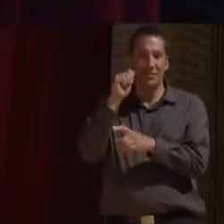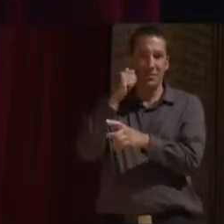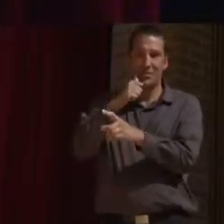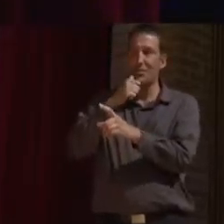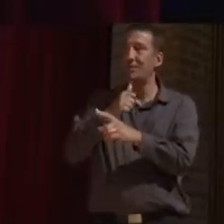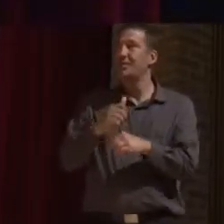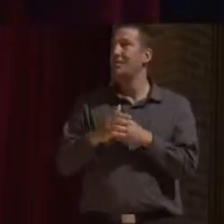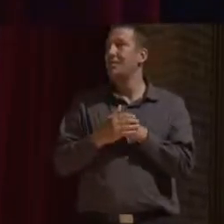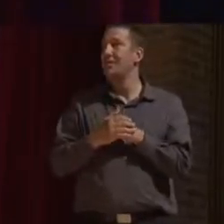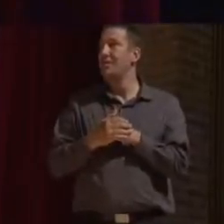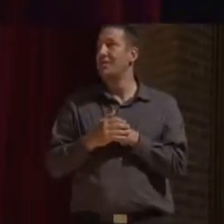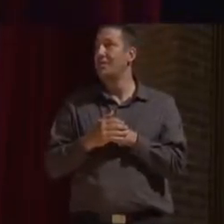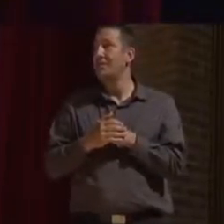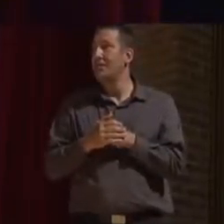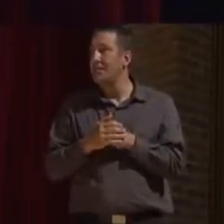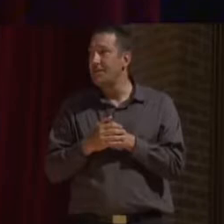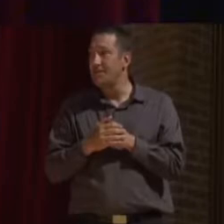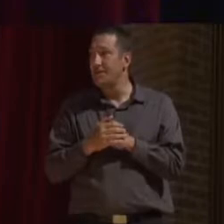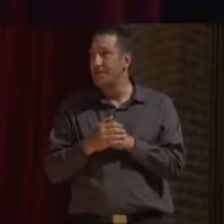Nope, I will do it right here.